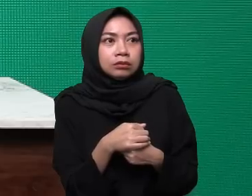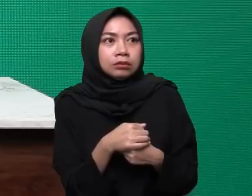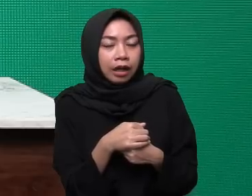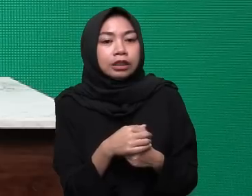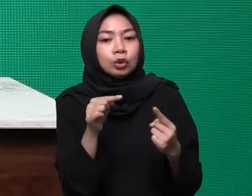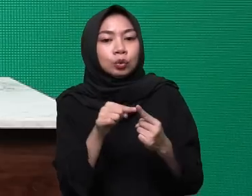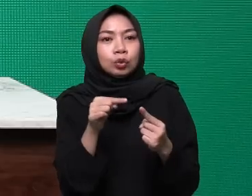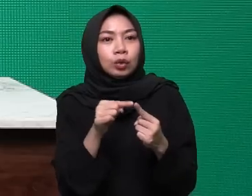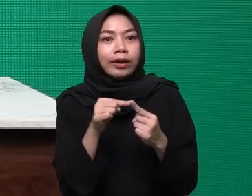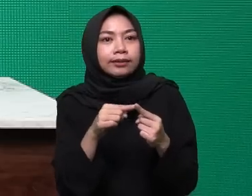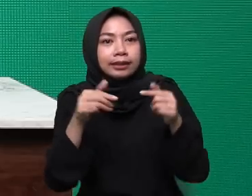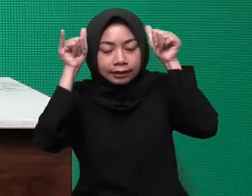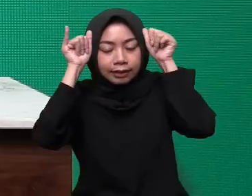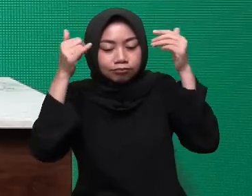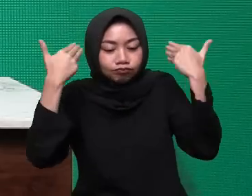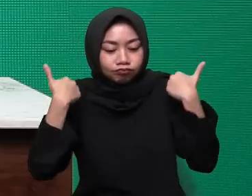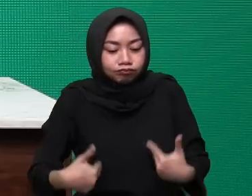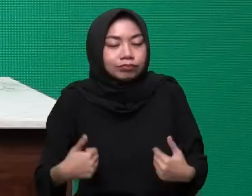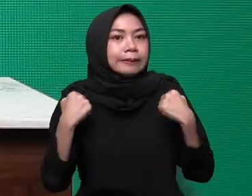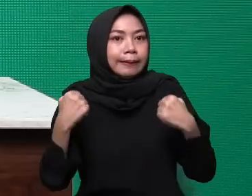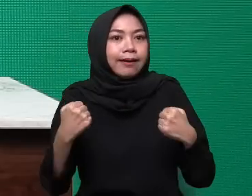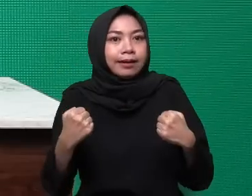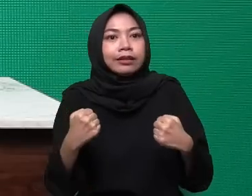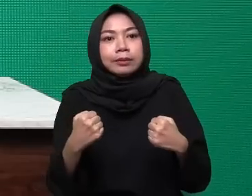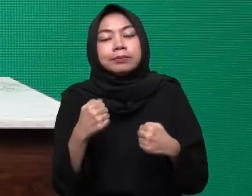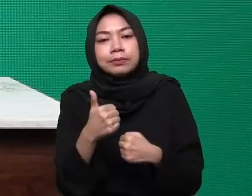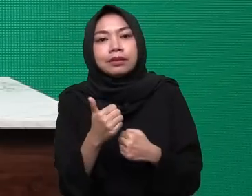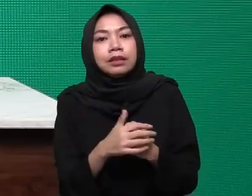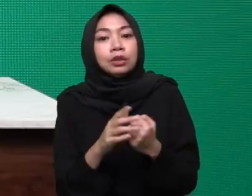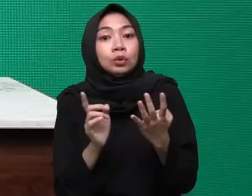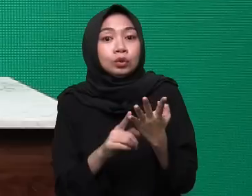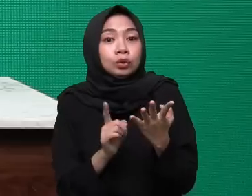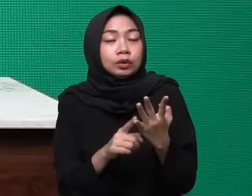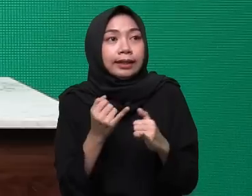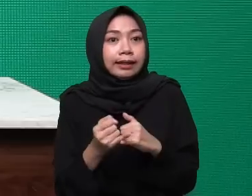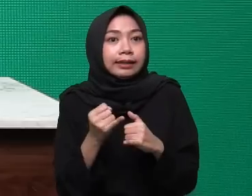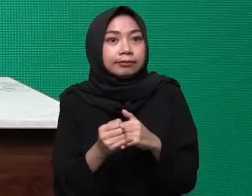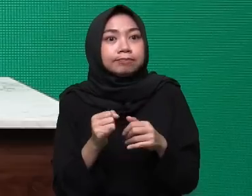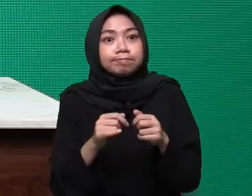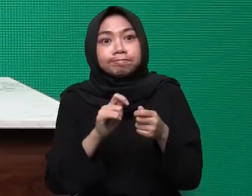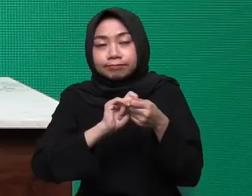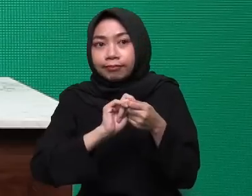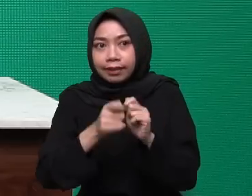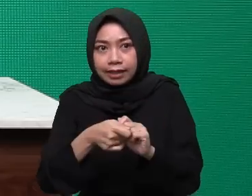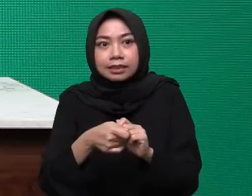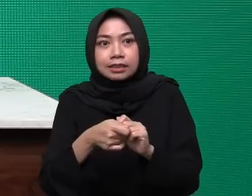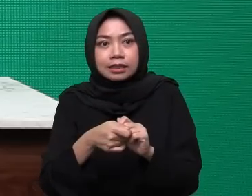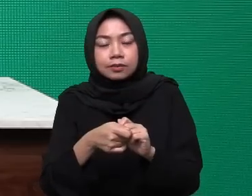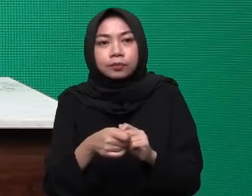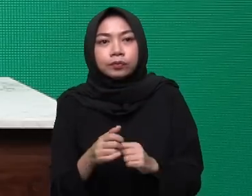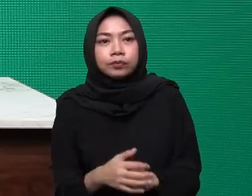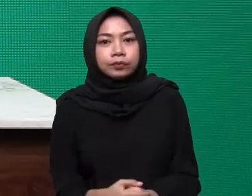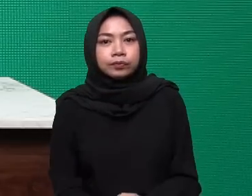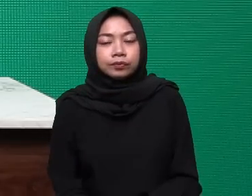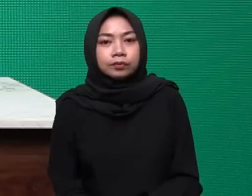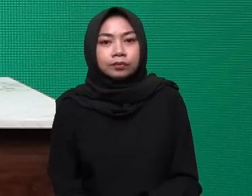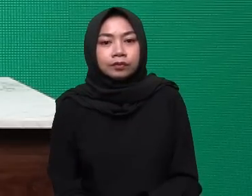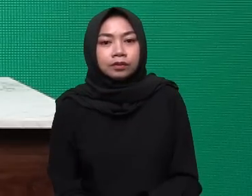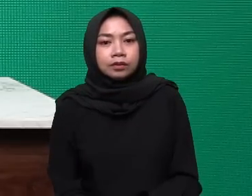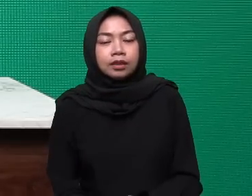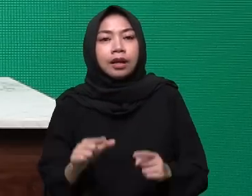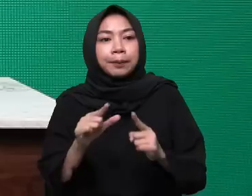stamina of the livestock. And then third is the testing. The action to confirm the presence of the FMD